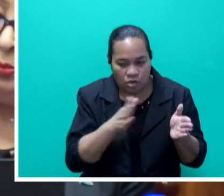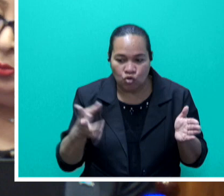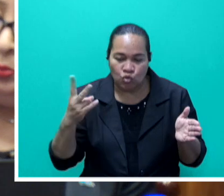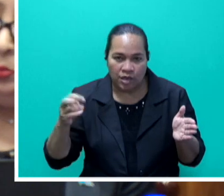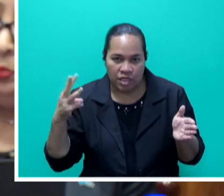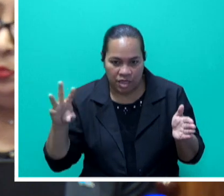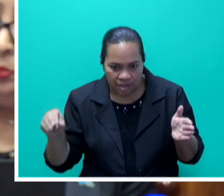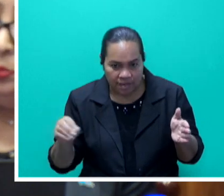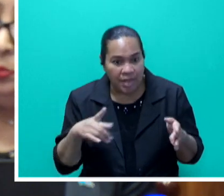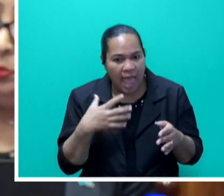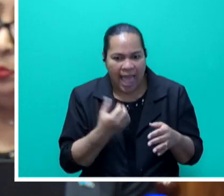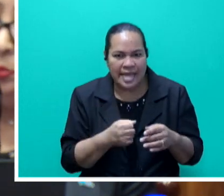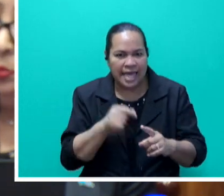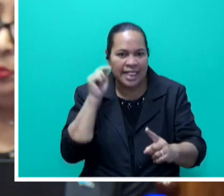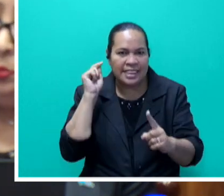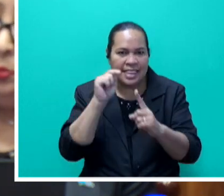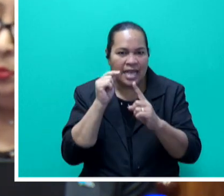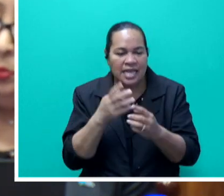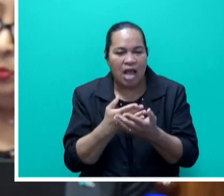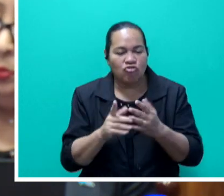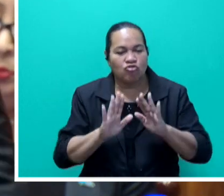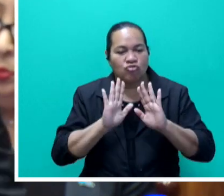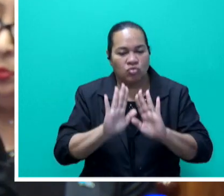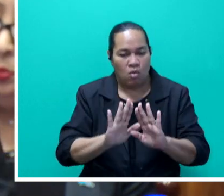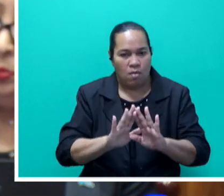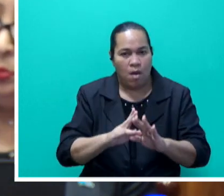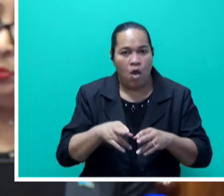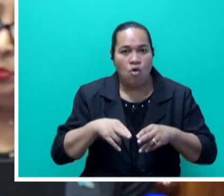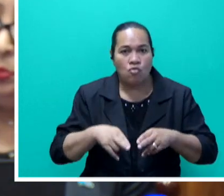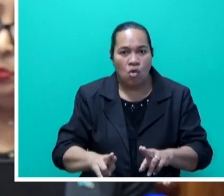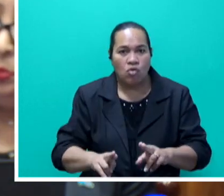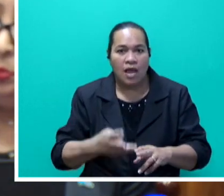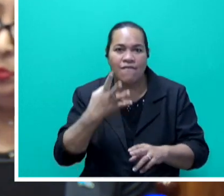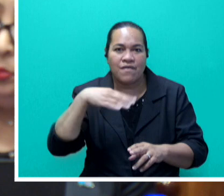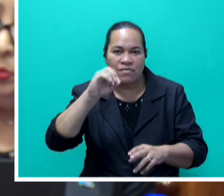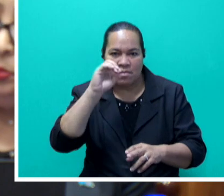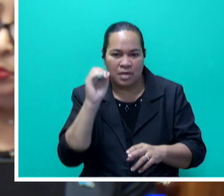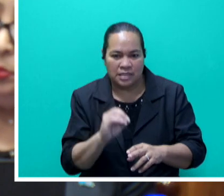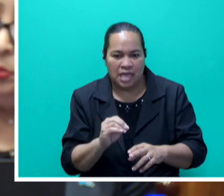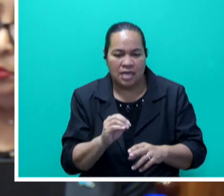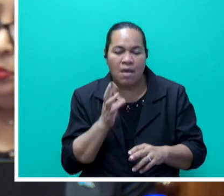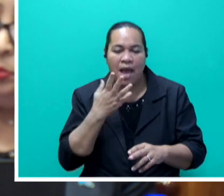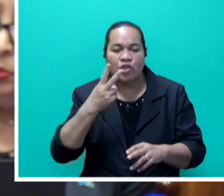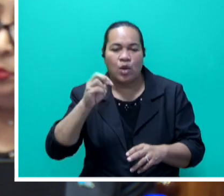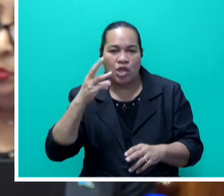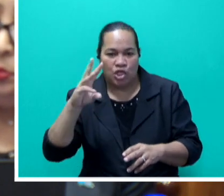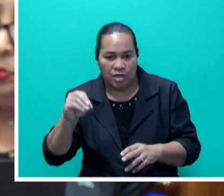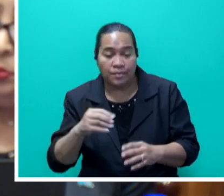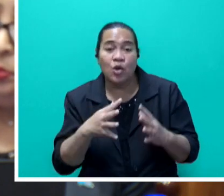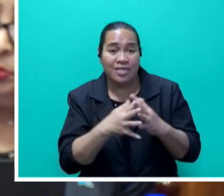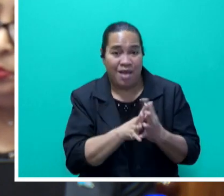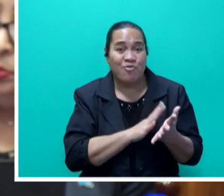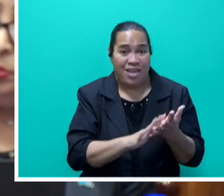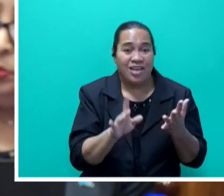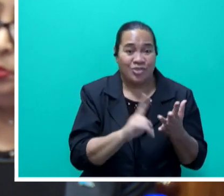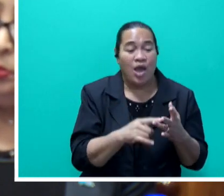target, Honourable Speaker. It's a target for preventing at least 50% of road traffic deaths and injuries by 2030. So the WHO